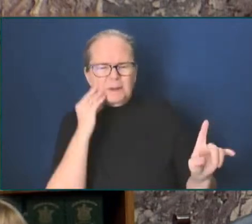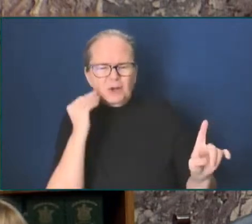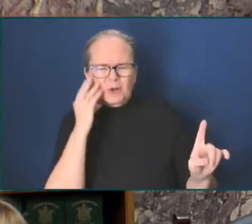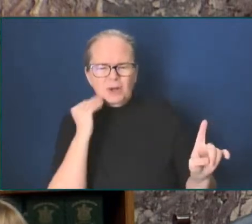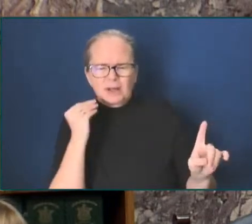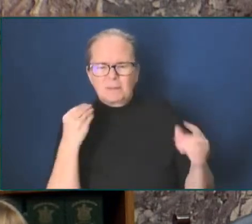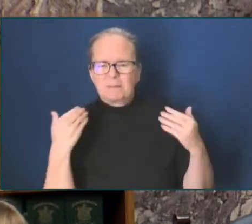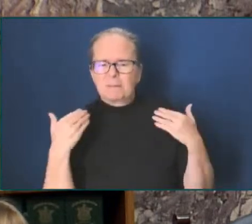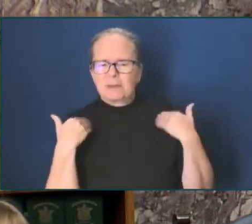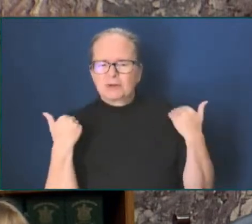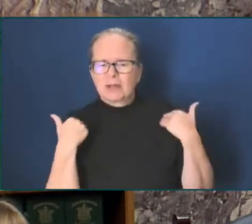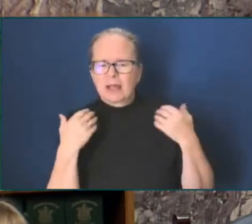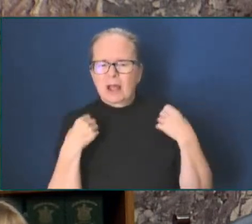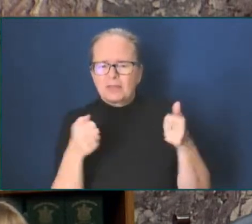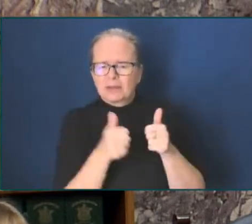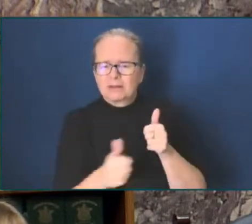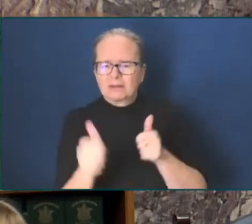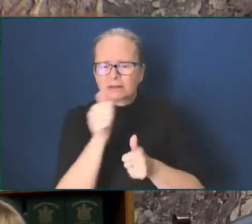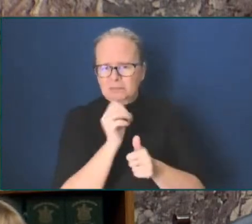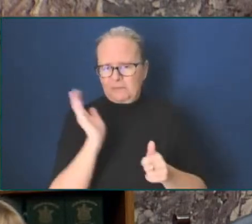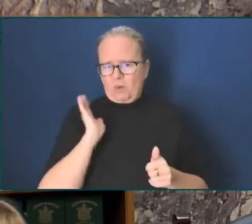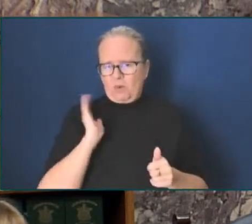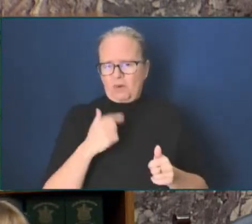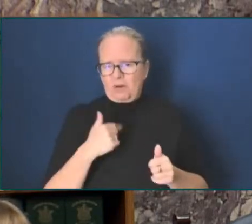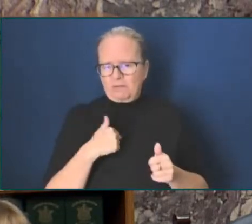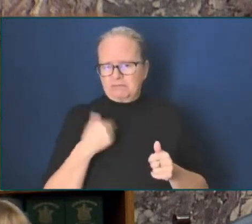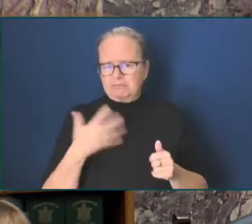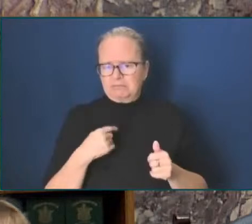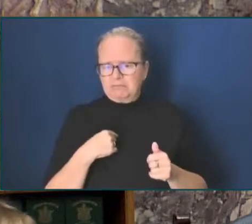Oh, this.